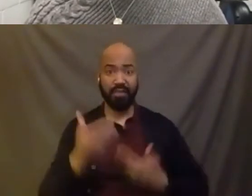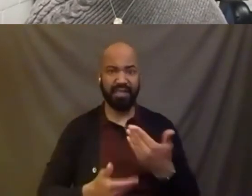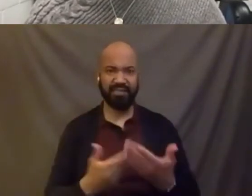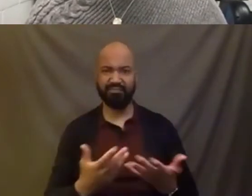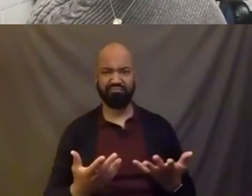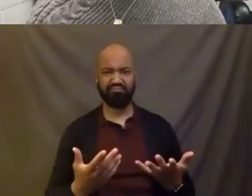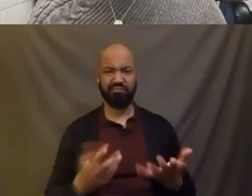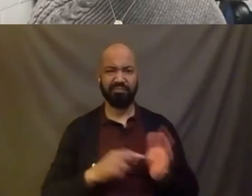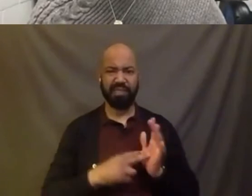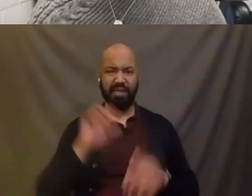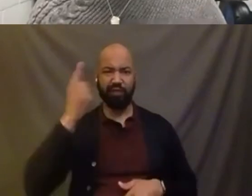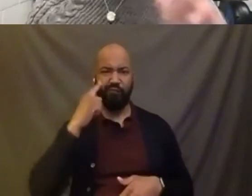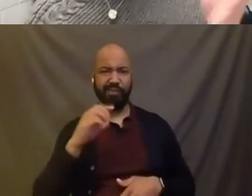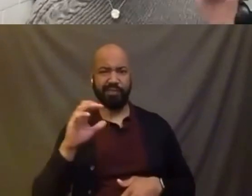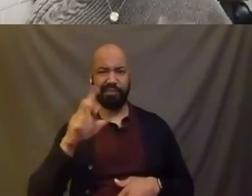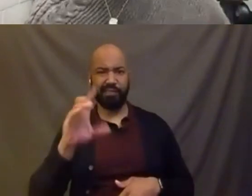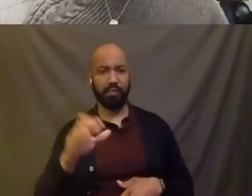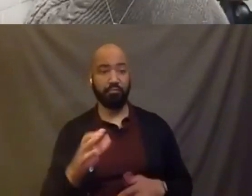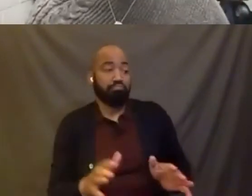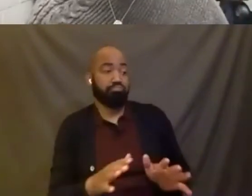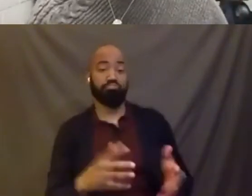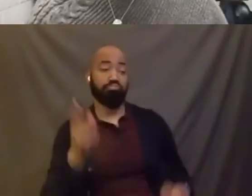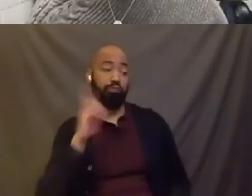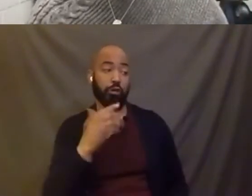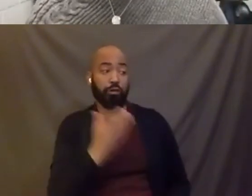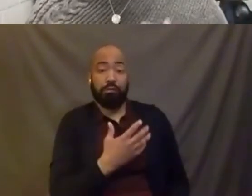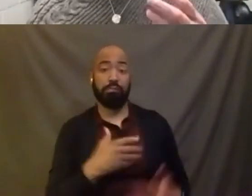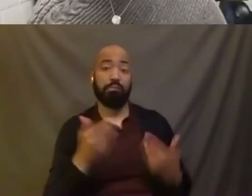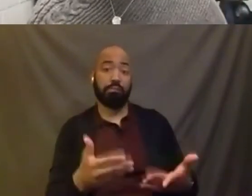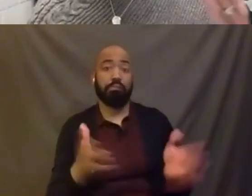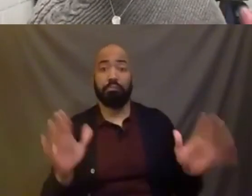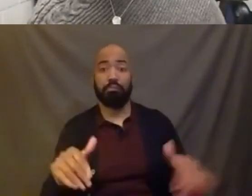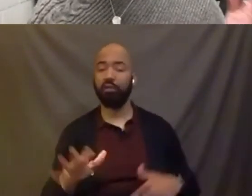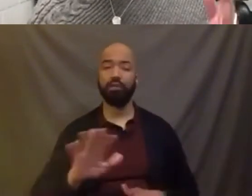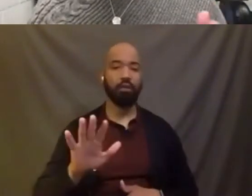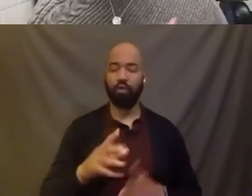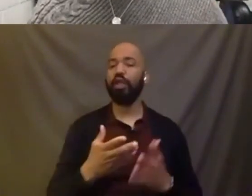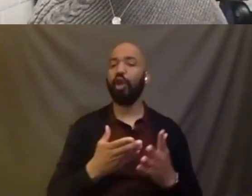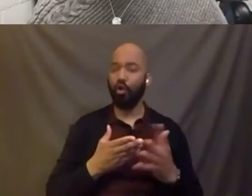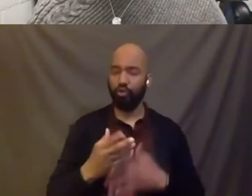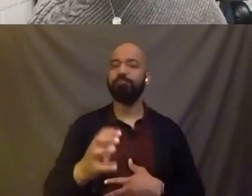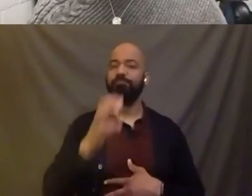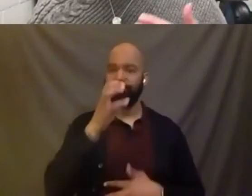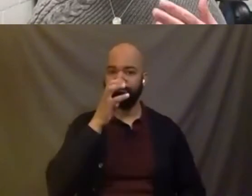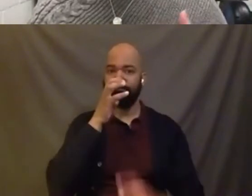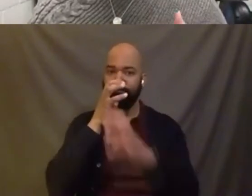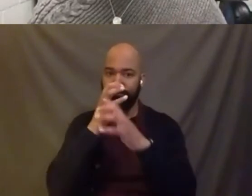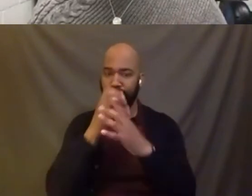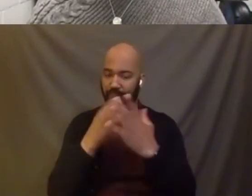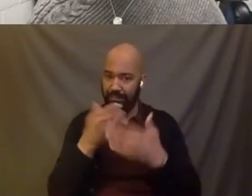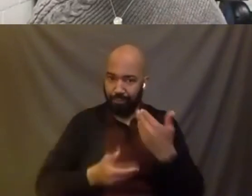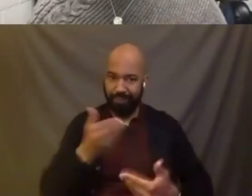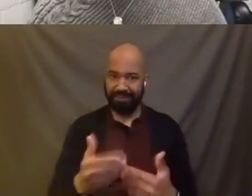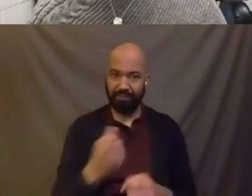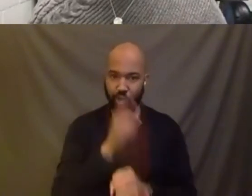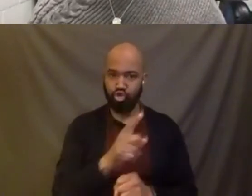the government or the CDC is like, well, sounds good, we just need to do this. They really do go through some strict guidelines to